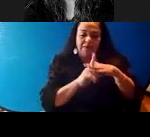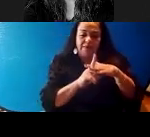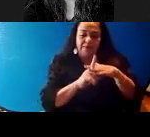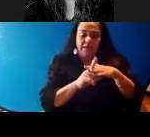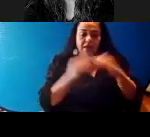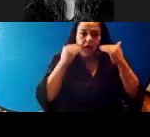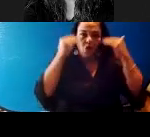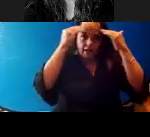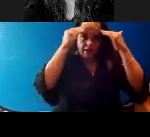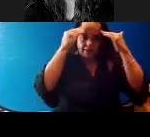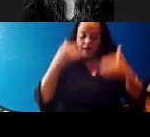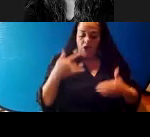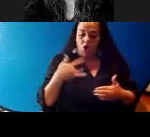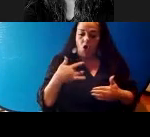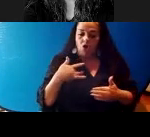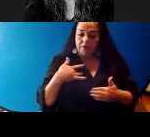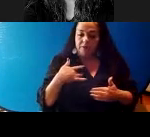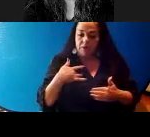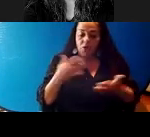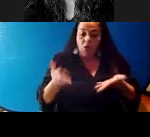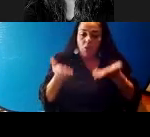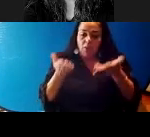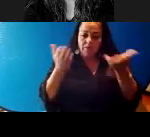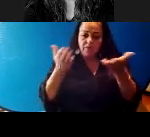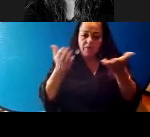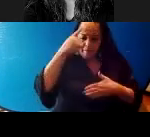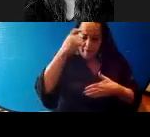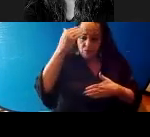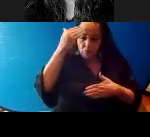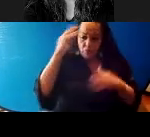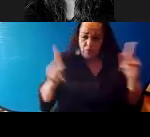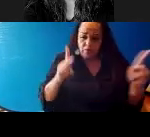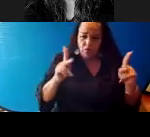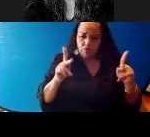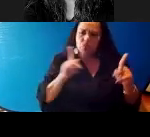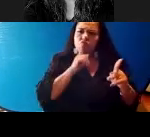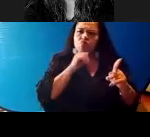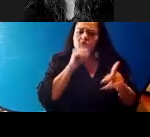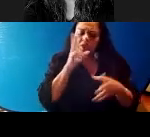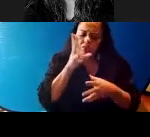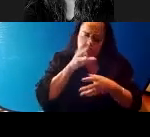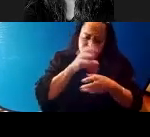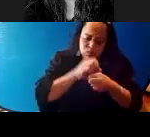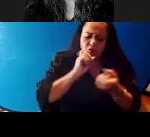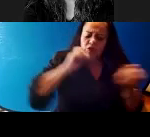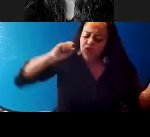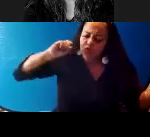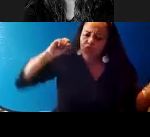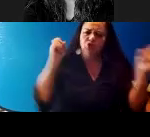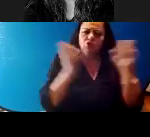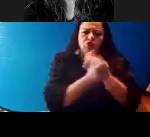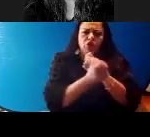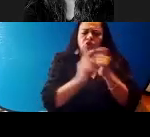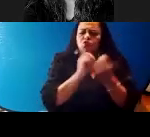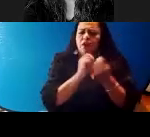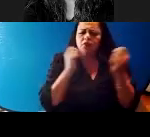hearts. And so we lift this up because we know that as folks are really tapping into some transformational change type of work,